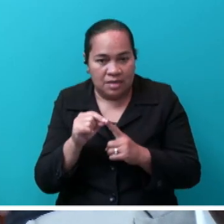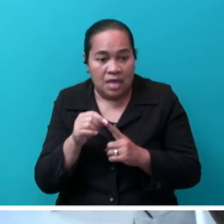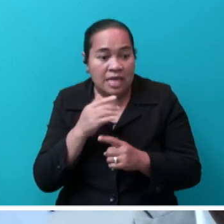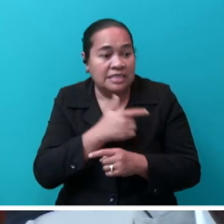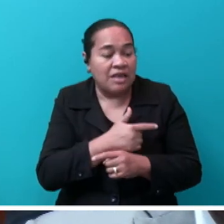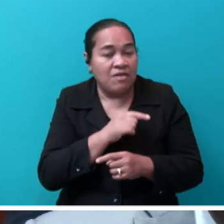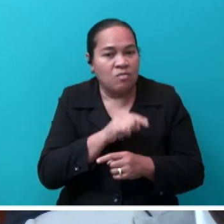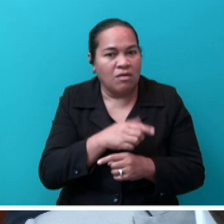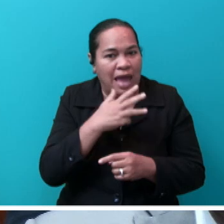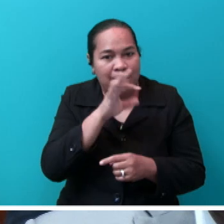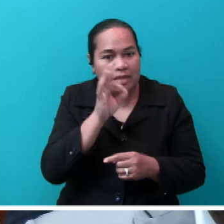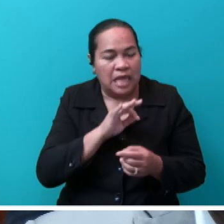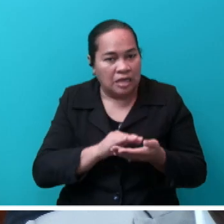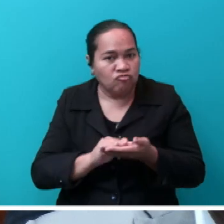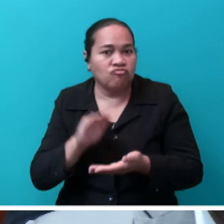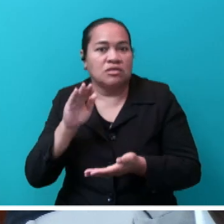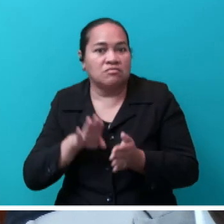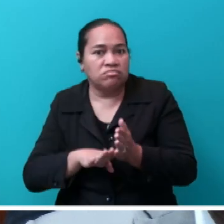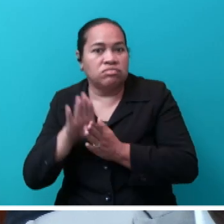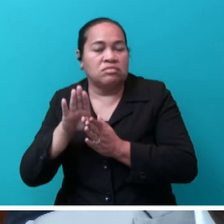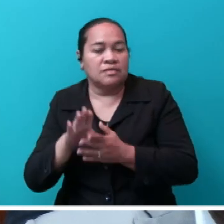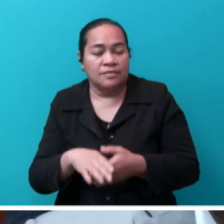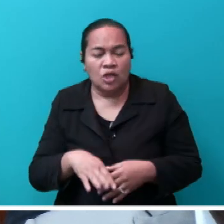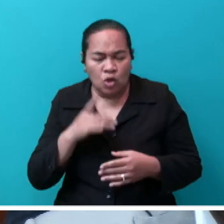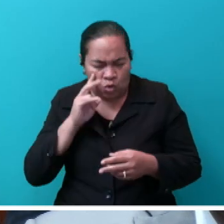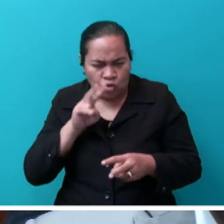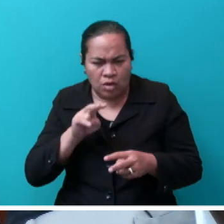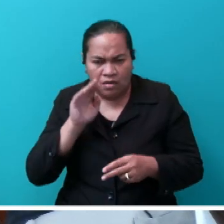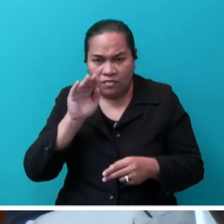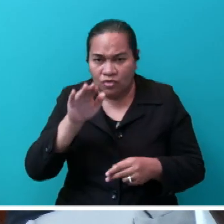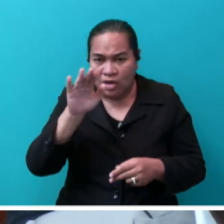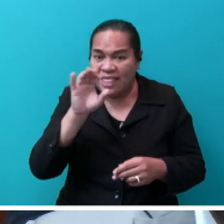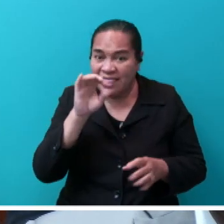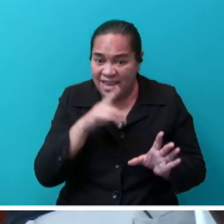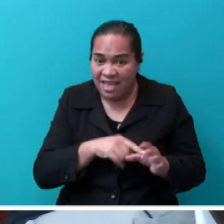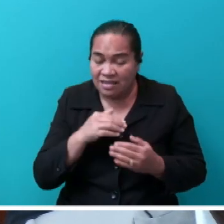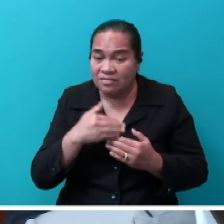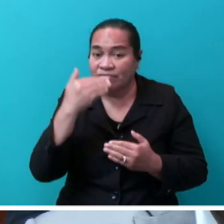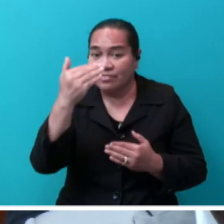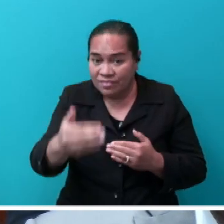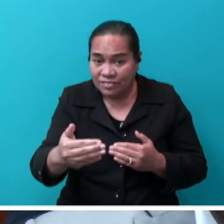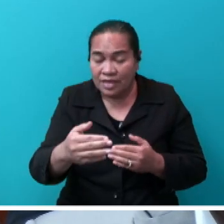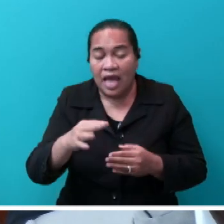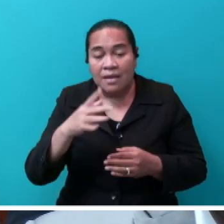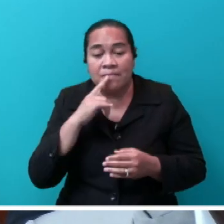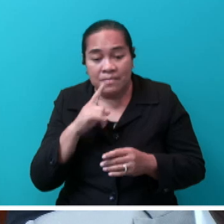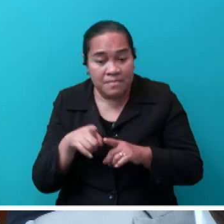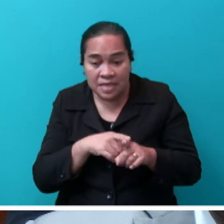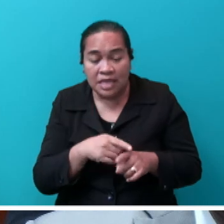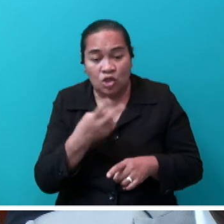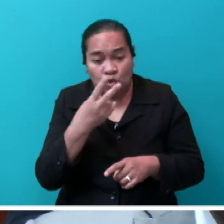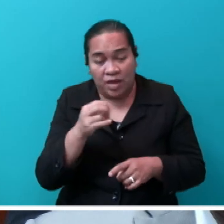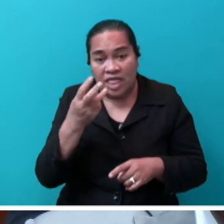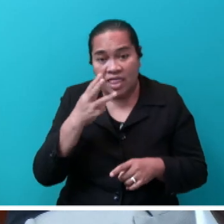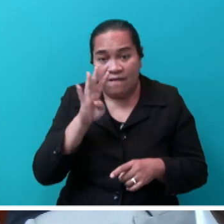2019. Looking ahead 10 years from now, Mr. Speaker, sir, by 2034, the